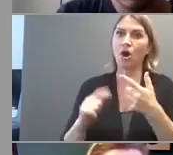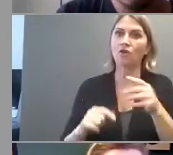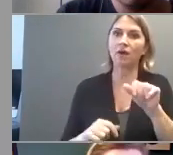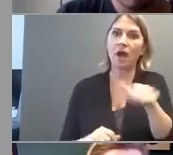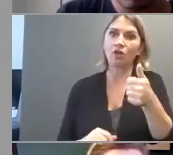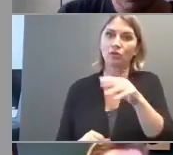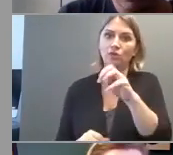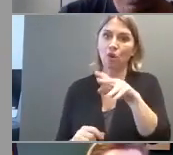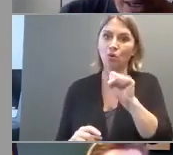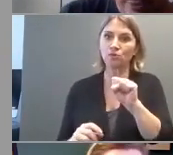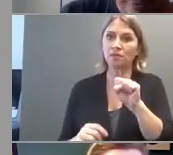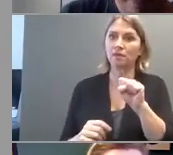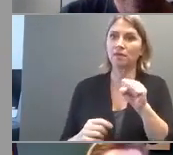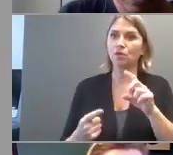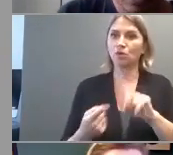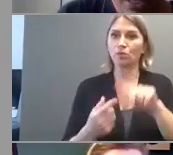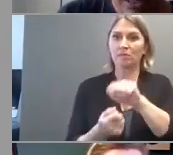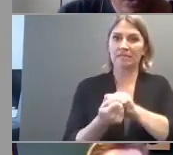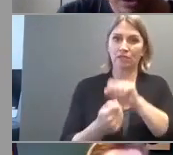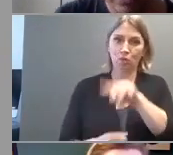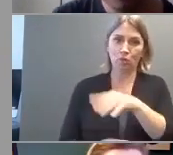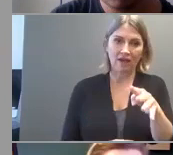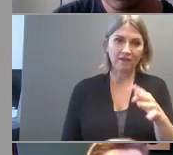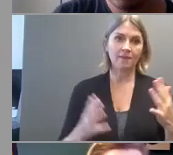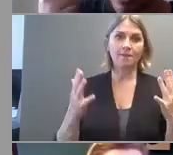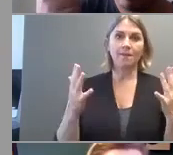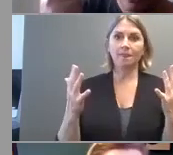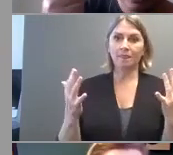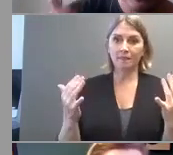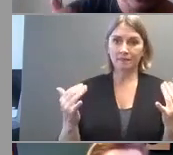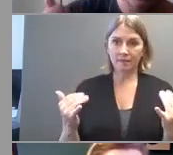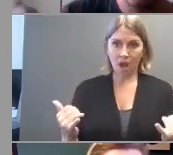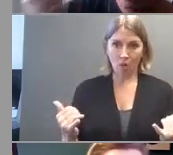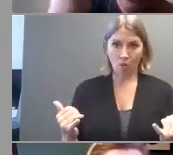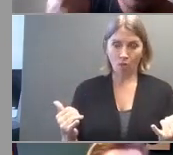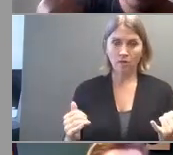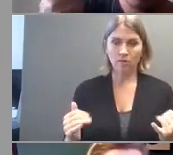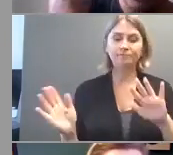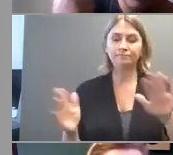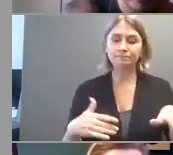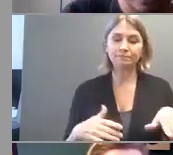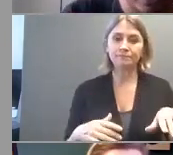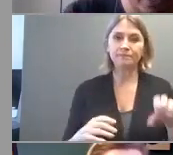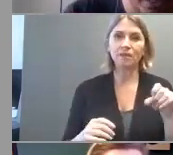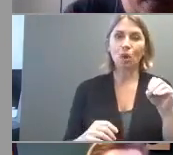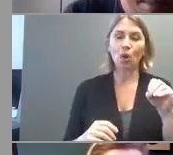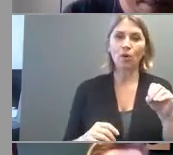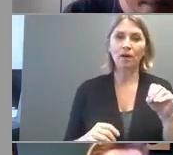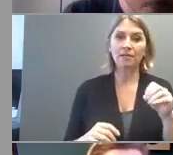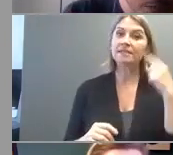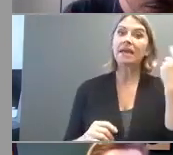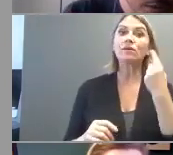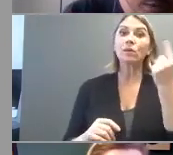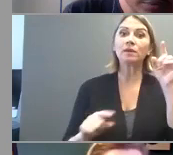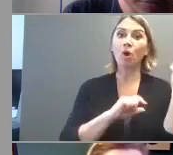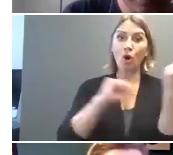together into a particular graph. Now, first things first, does everyone agree